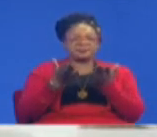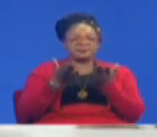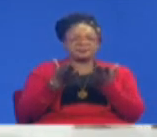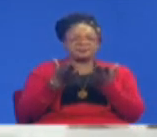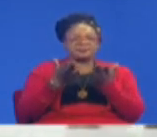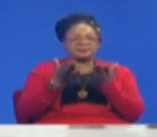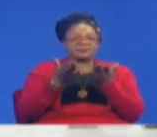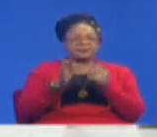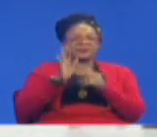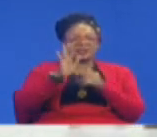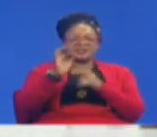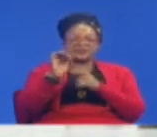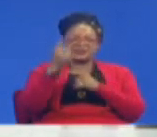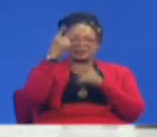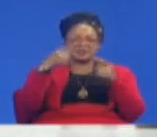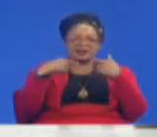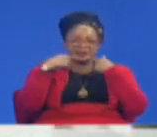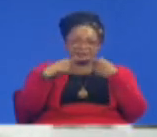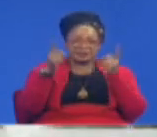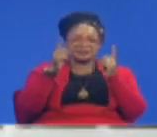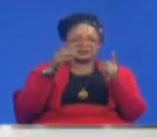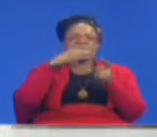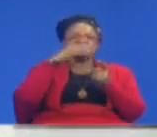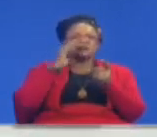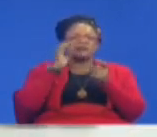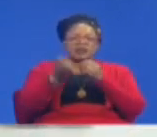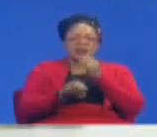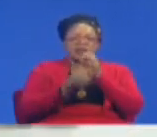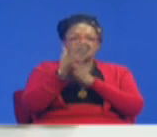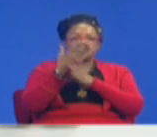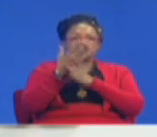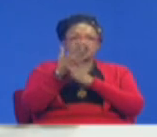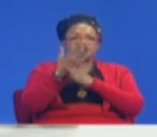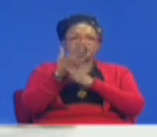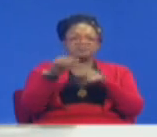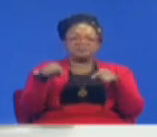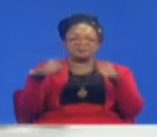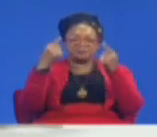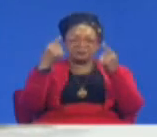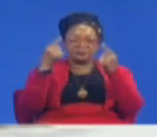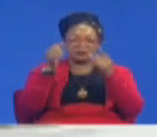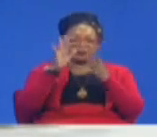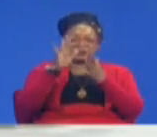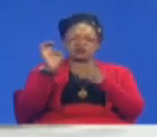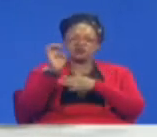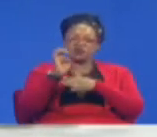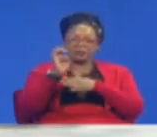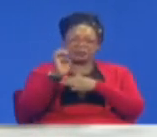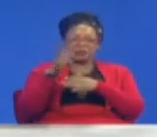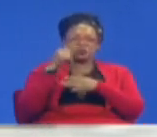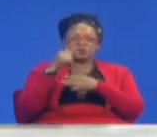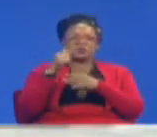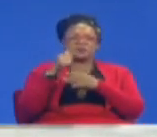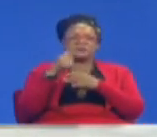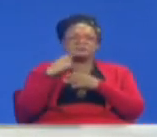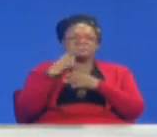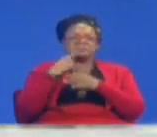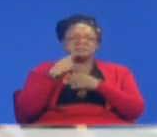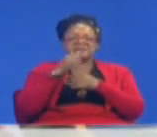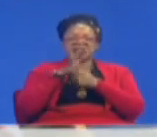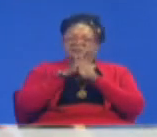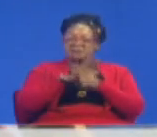In his first address, Museveni launched a direct attack against Western powers, whom he accused of undermining African